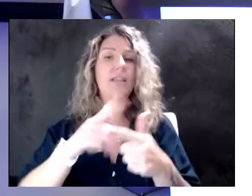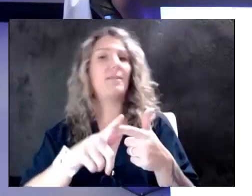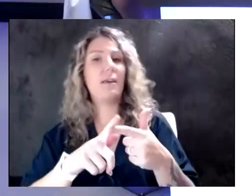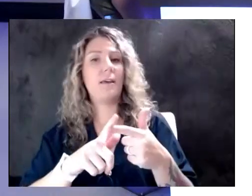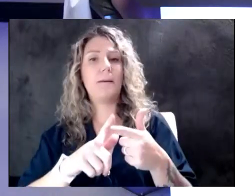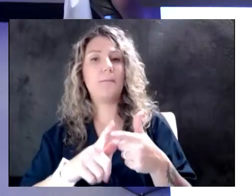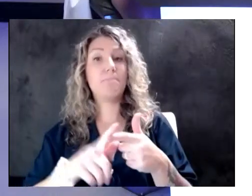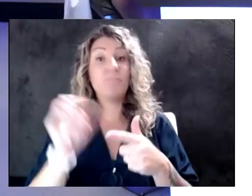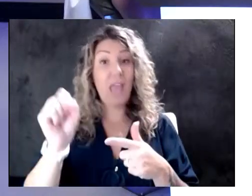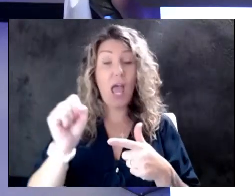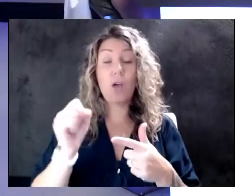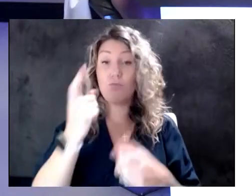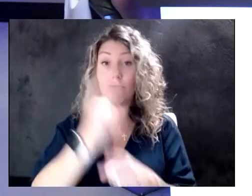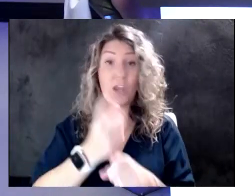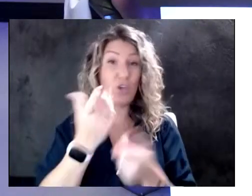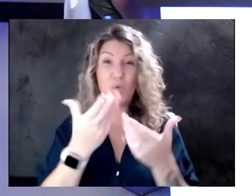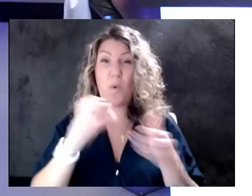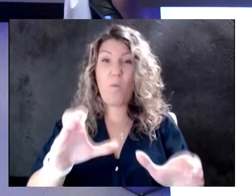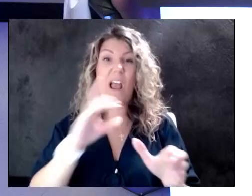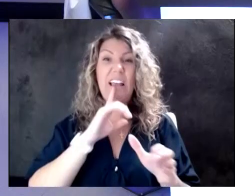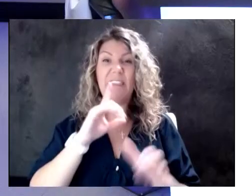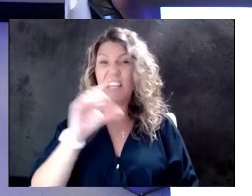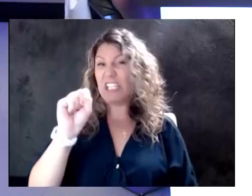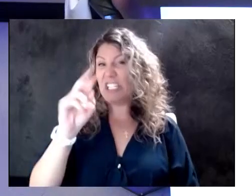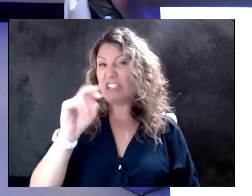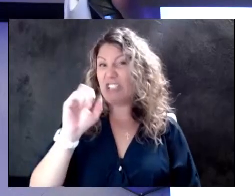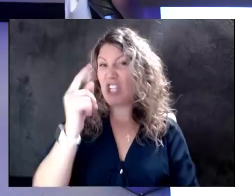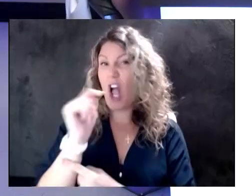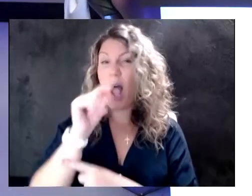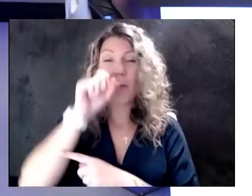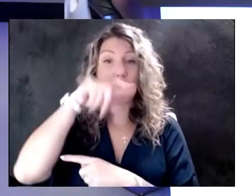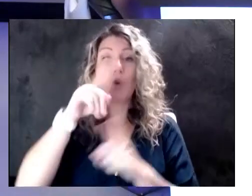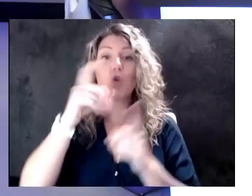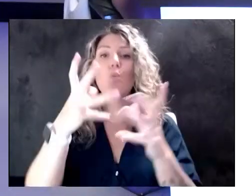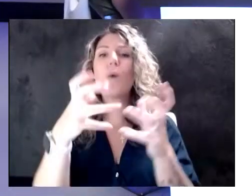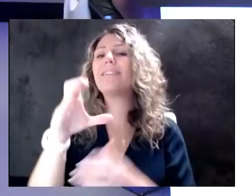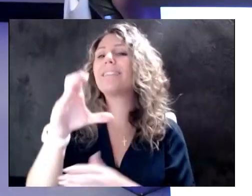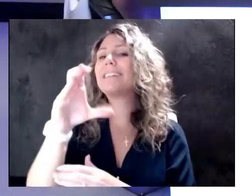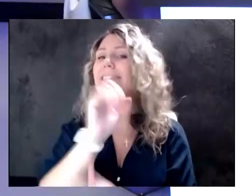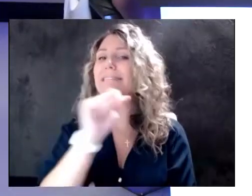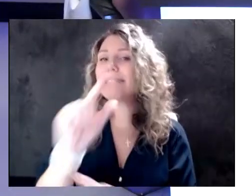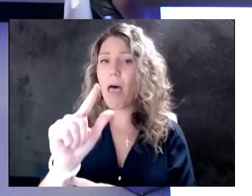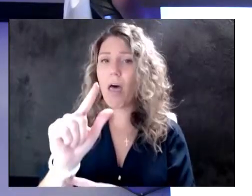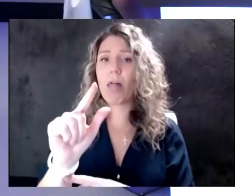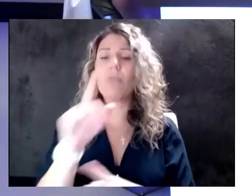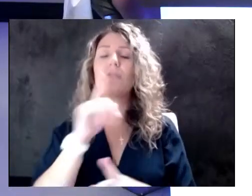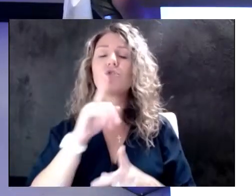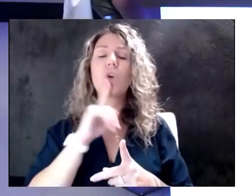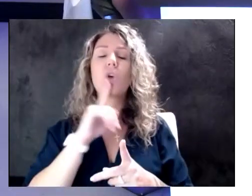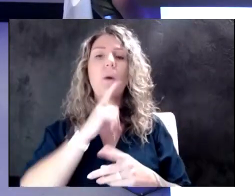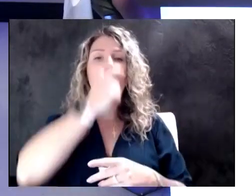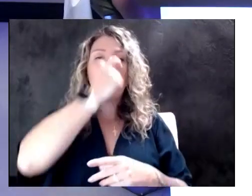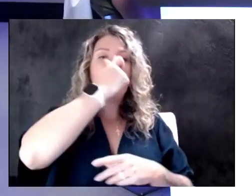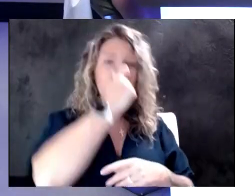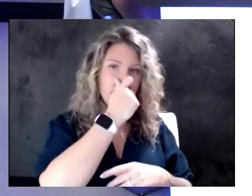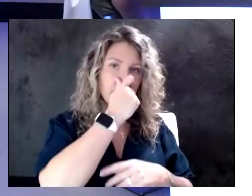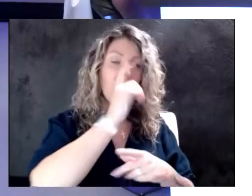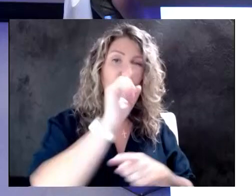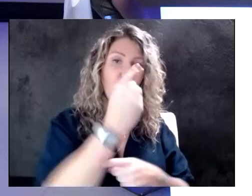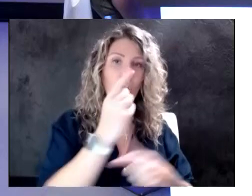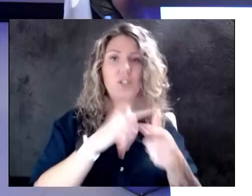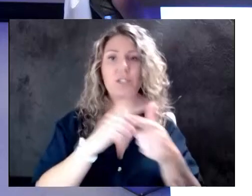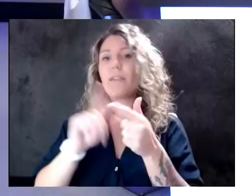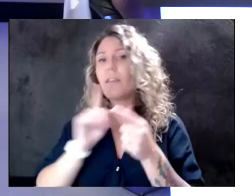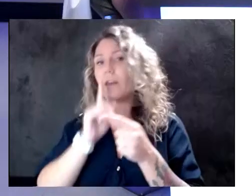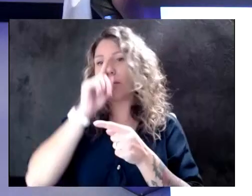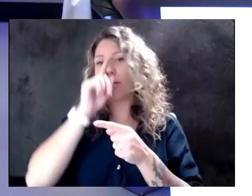snot in your nose, right? You really want those cells that are on the outside of your nose, and so kind of clearing out your nasal passage is Okay. going to help a little bit. All right, so remind